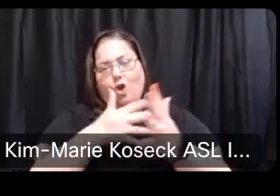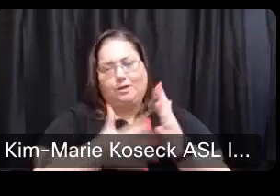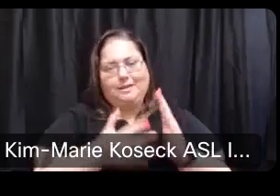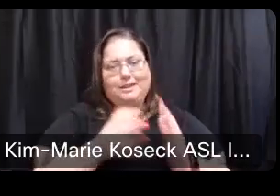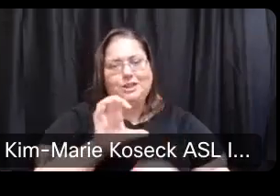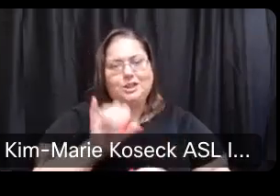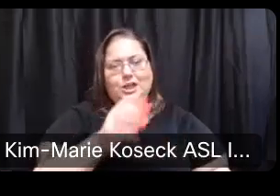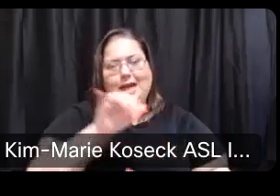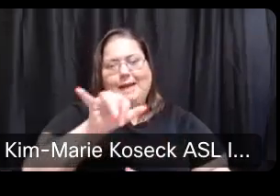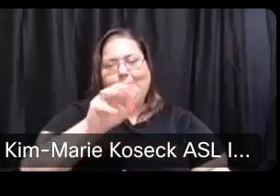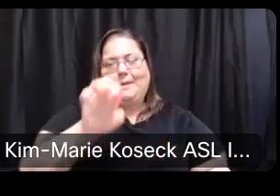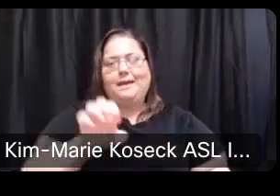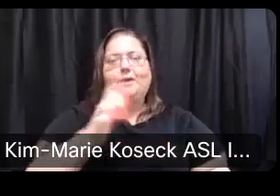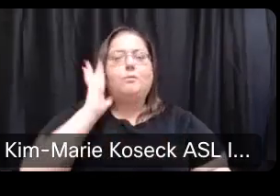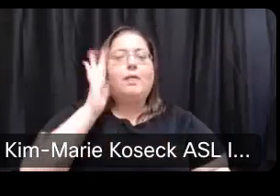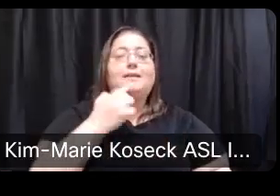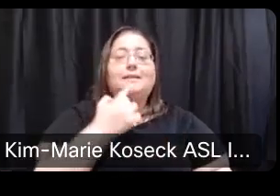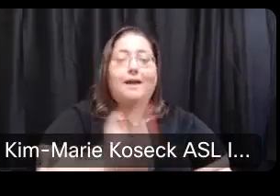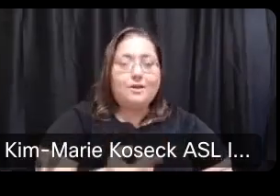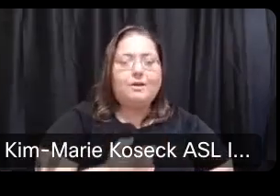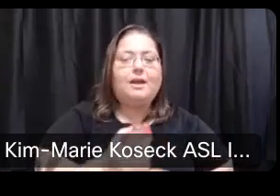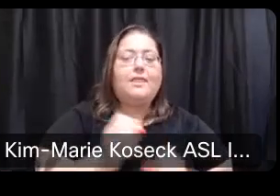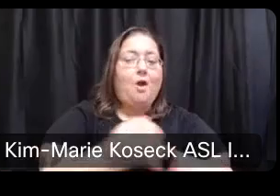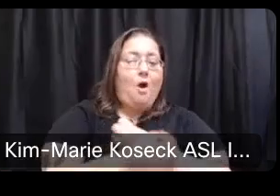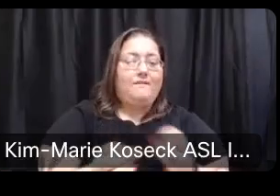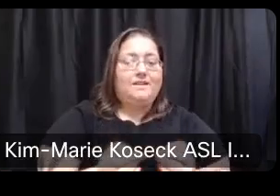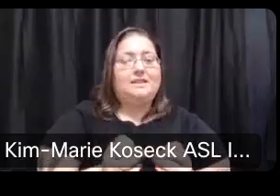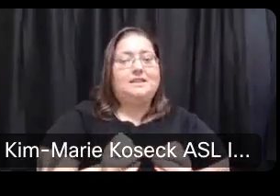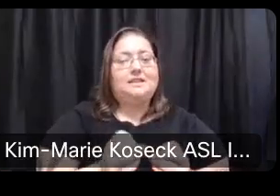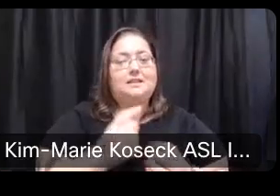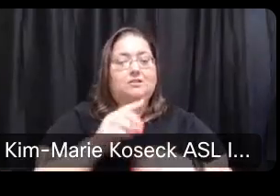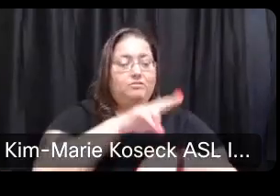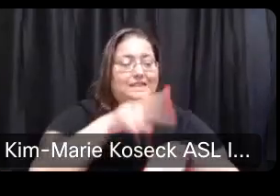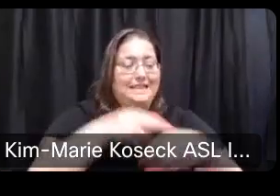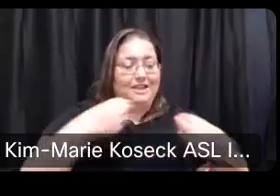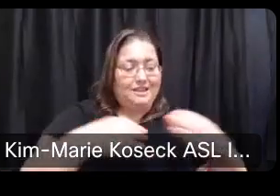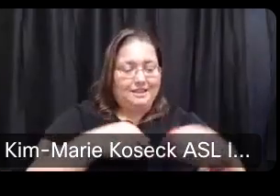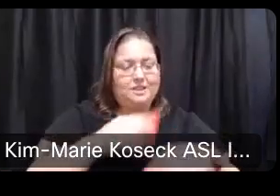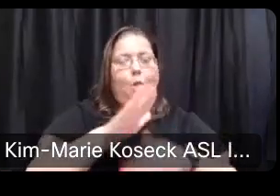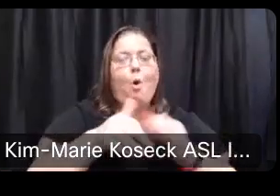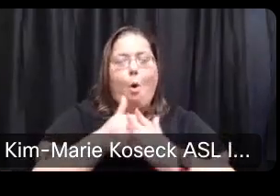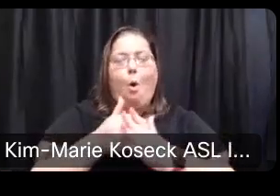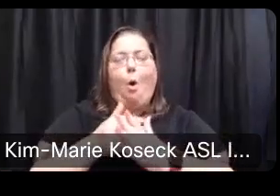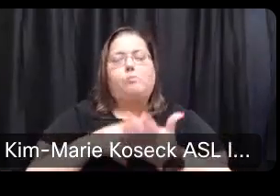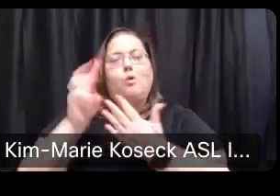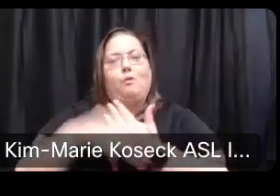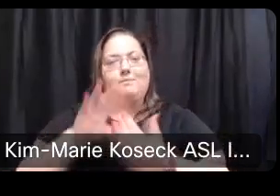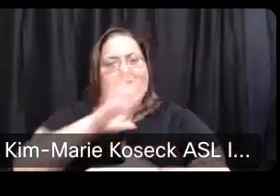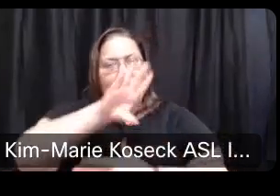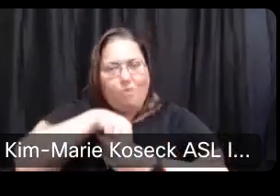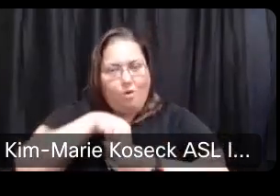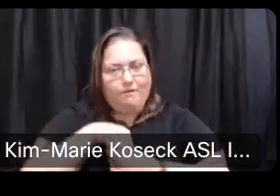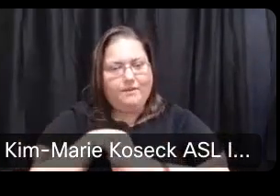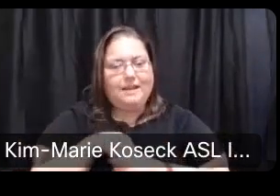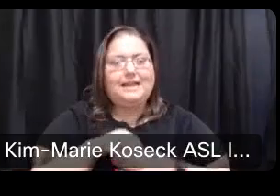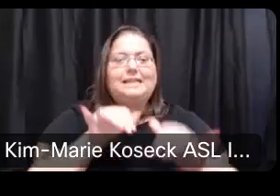you, just within our office, resiliency touches on just about every program. So you have to create a system of what I might